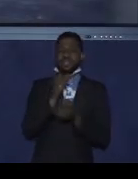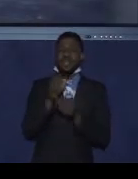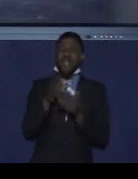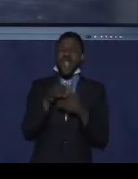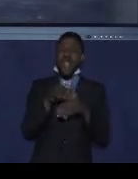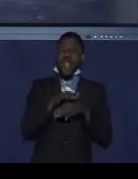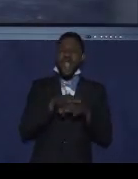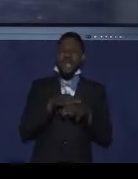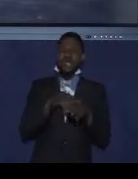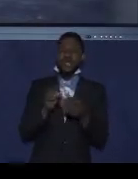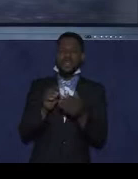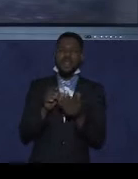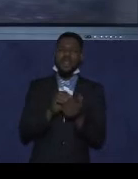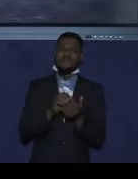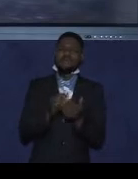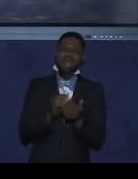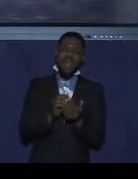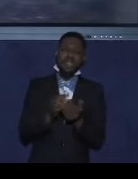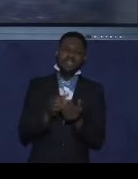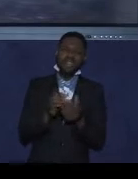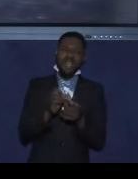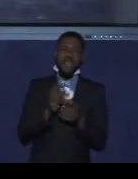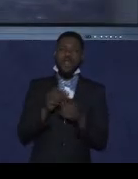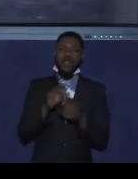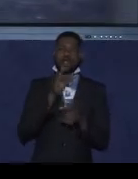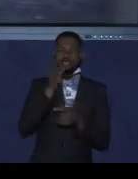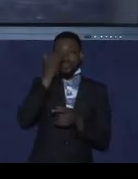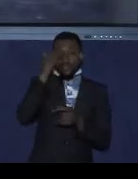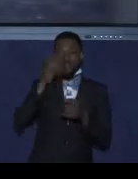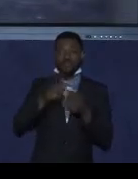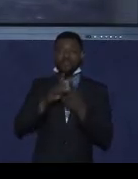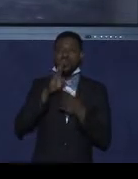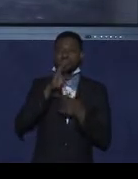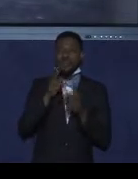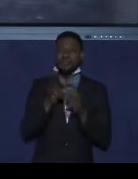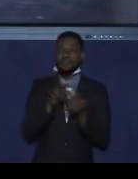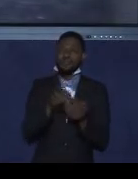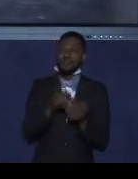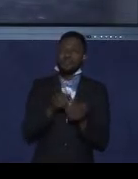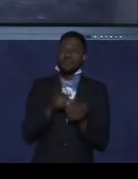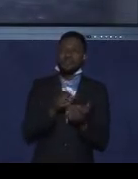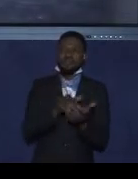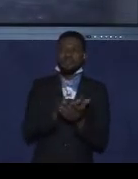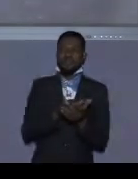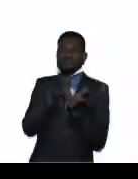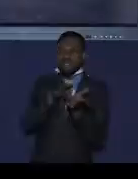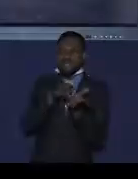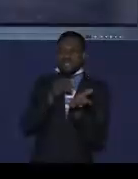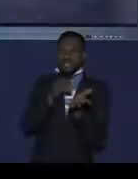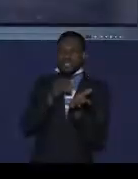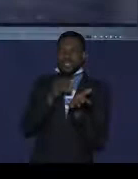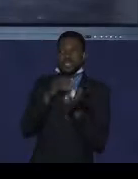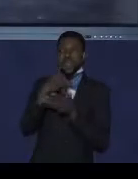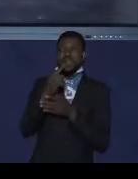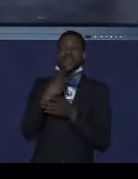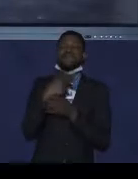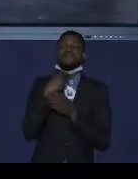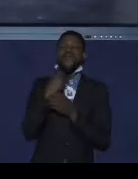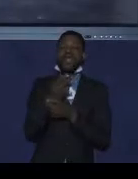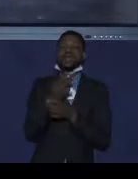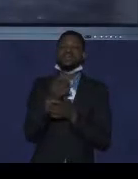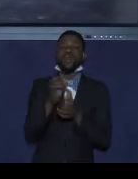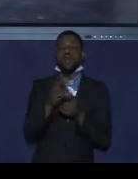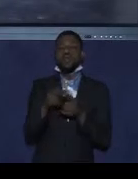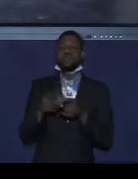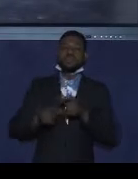is called fragile, or is known to be fragile. One who imitates